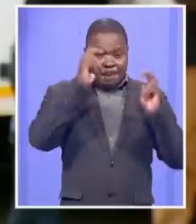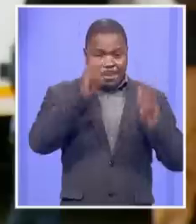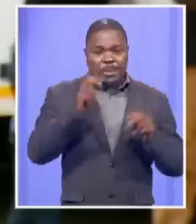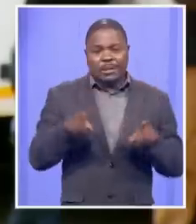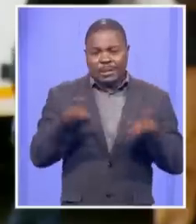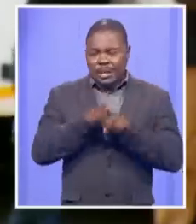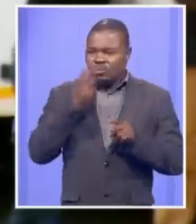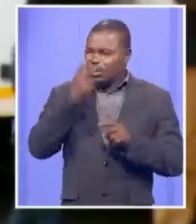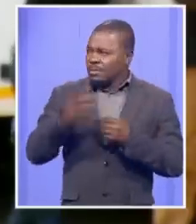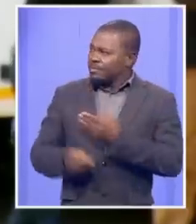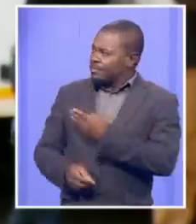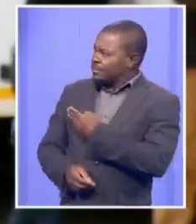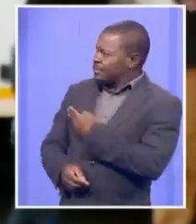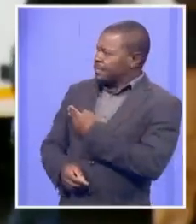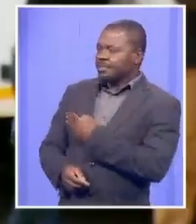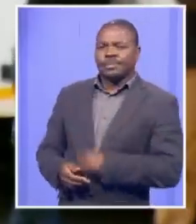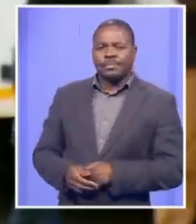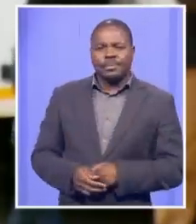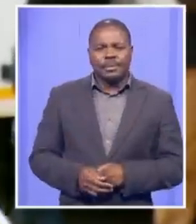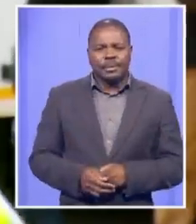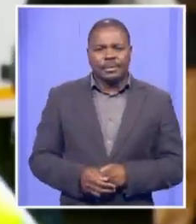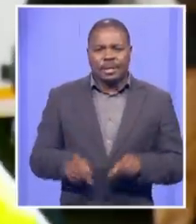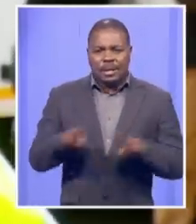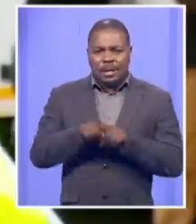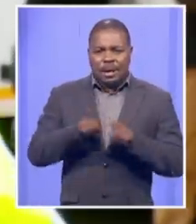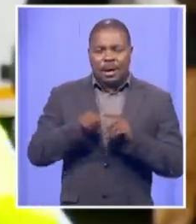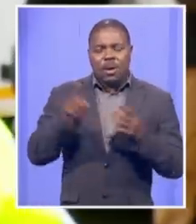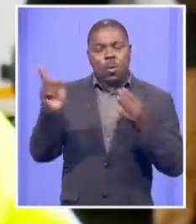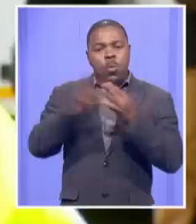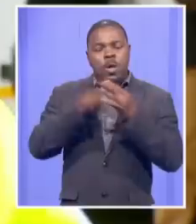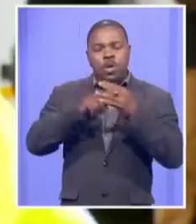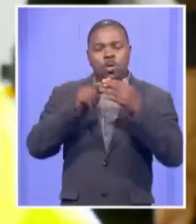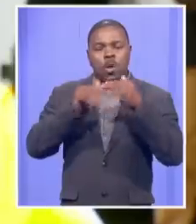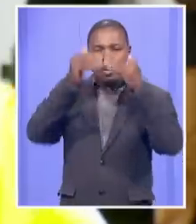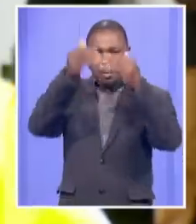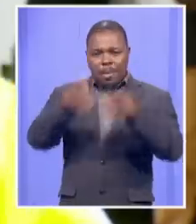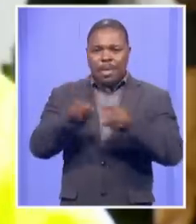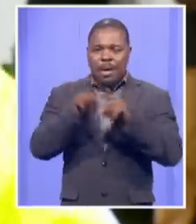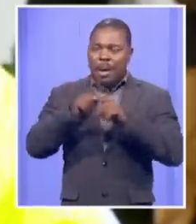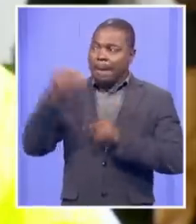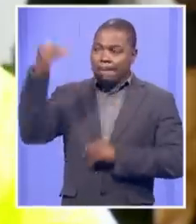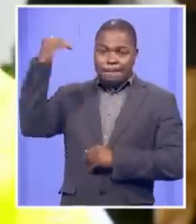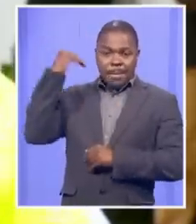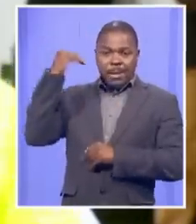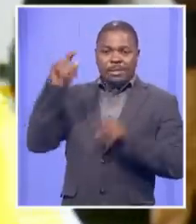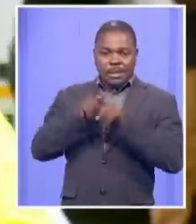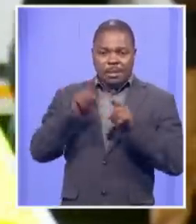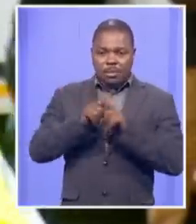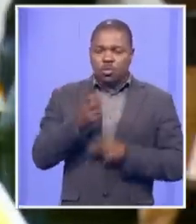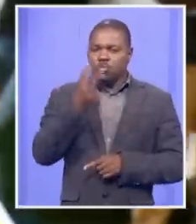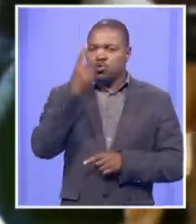also see, you know, Desiree in the front window as well. I think at the back as well, I saw